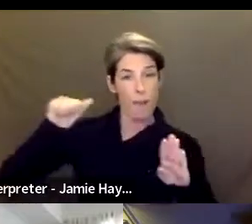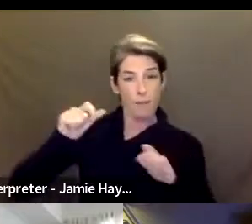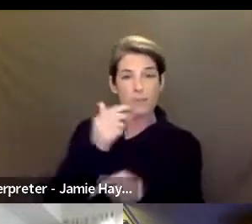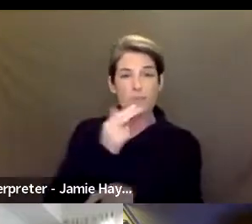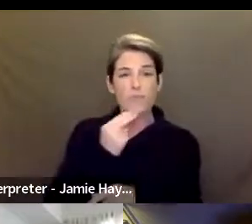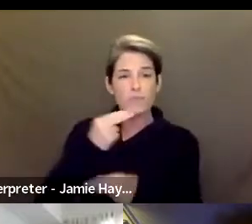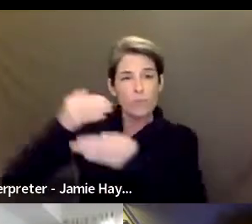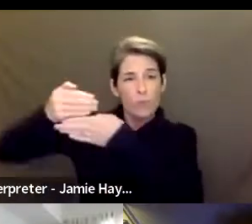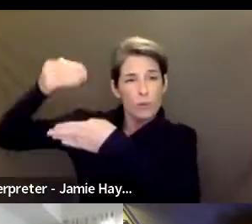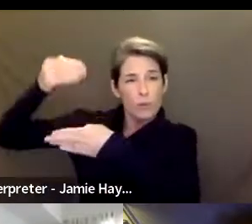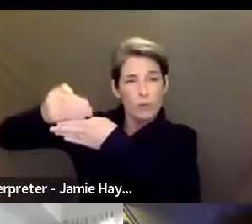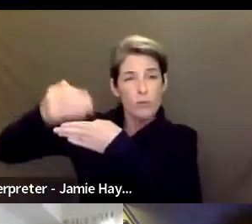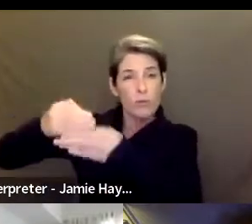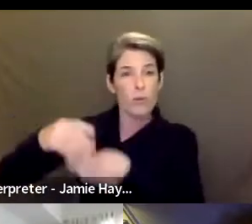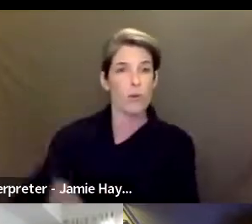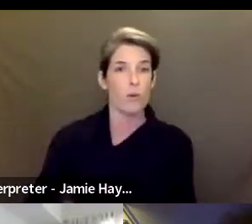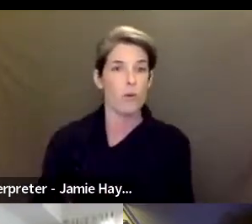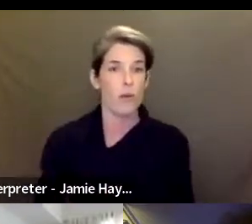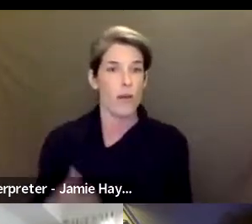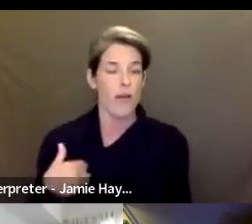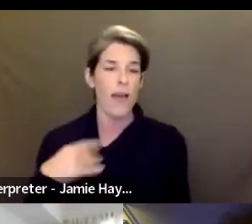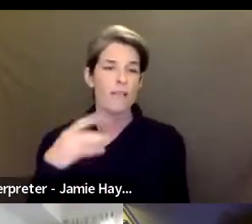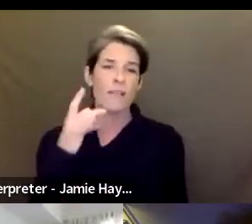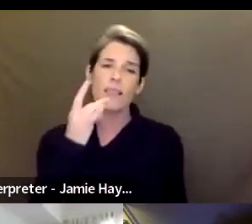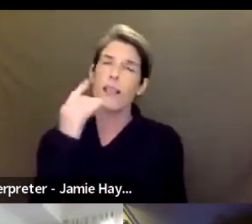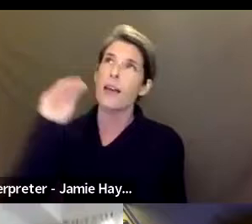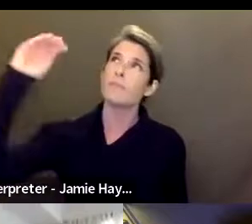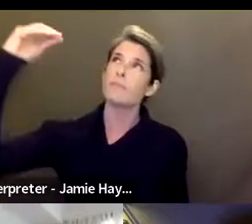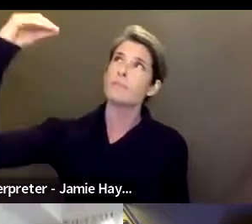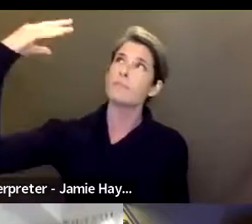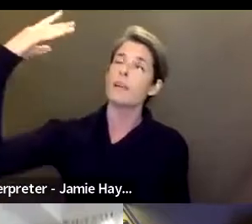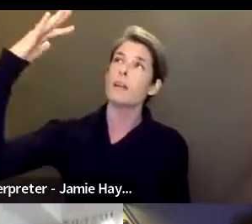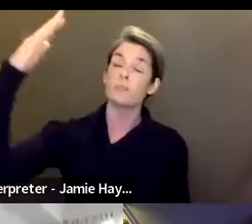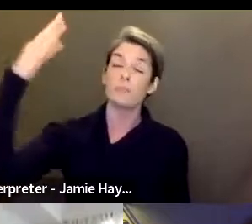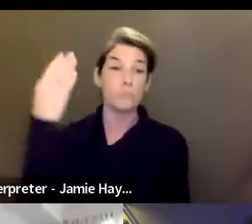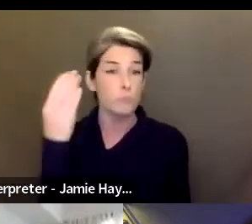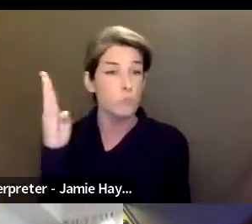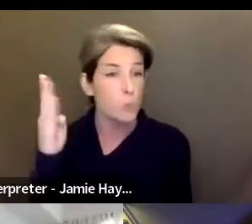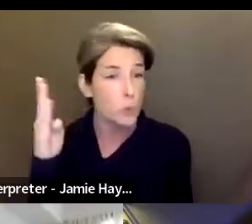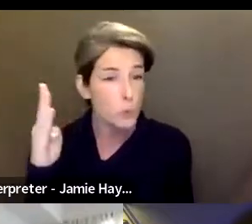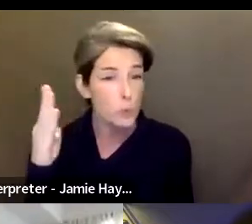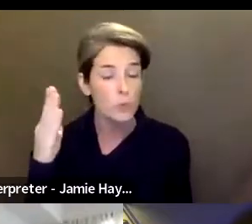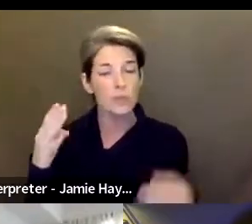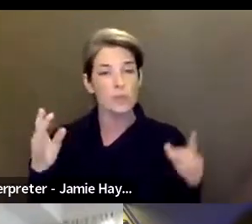of lit with a bluish soft light.